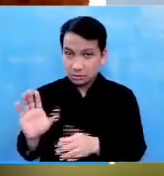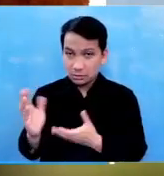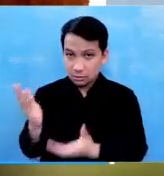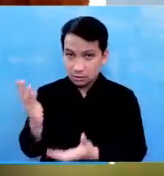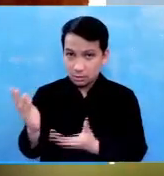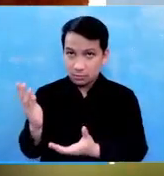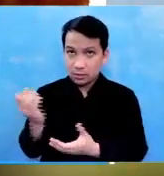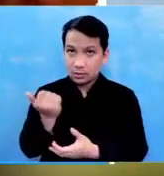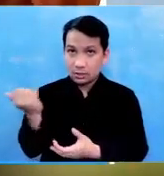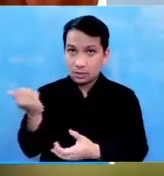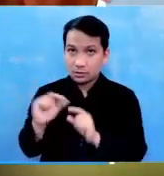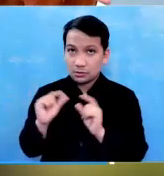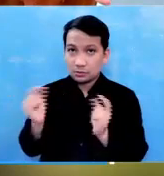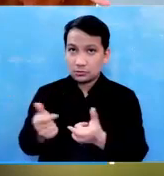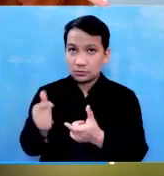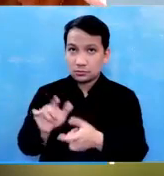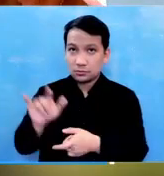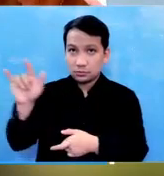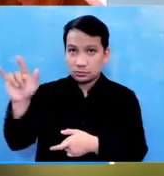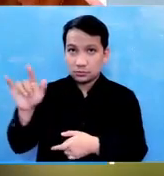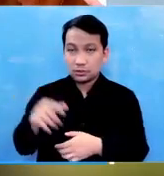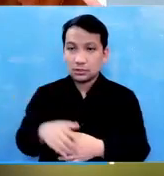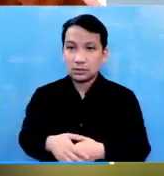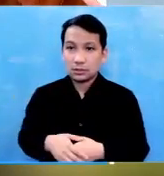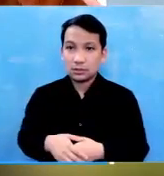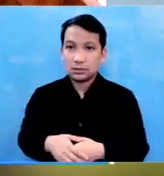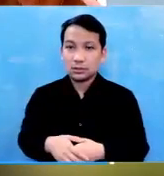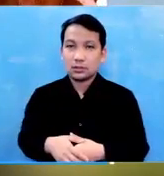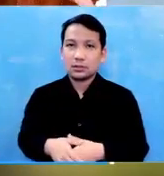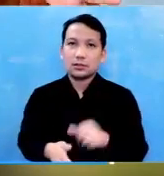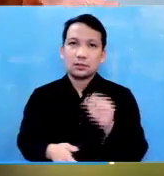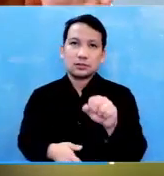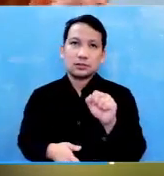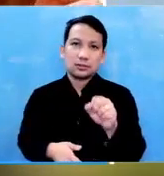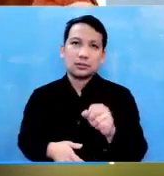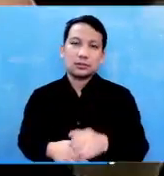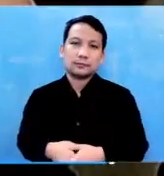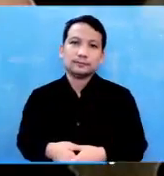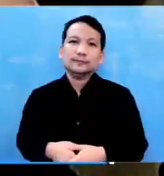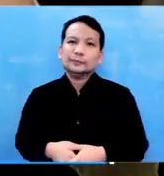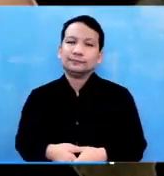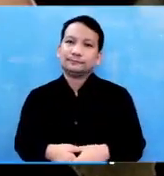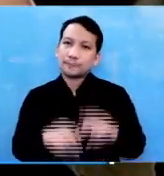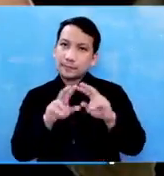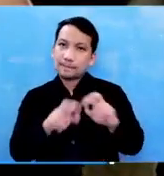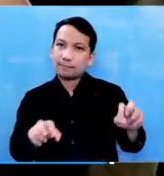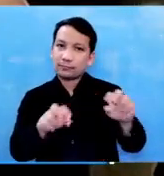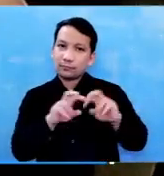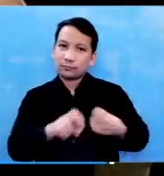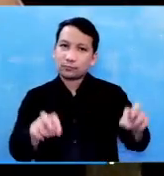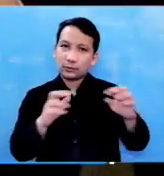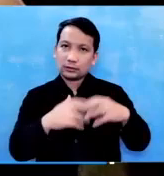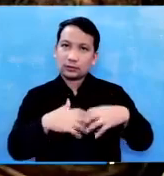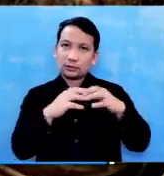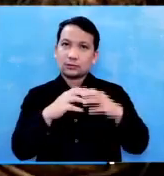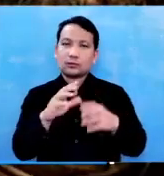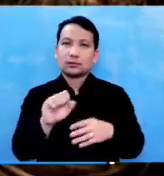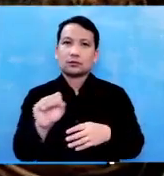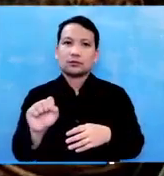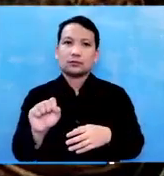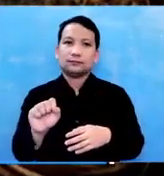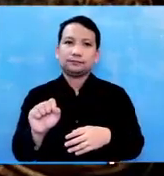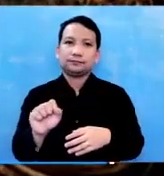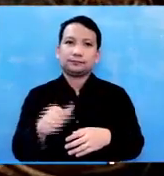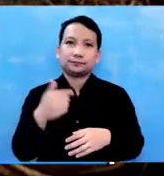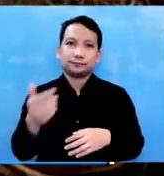sa ibang grupo abroad? Yes, ma'am. Based on our intelligence build-up at saka yung profile ng